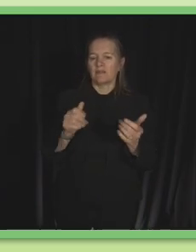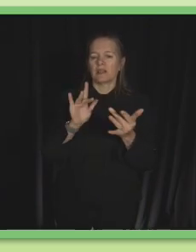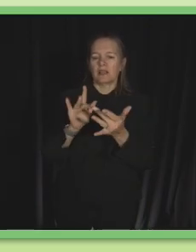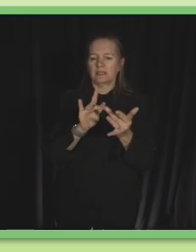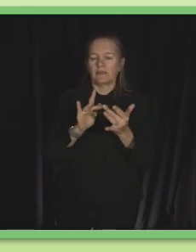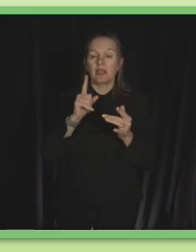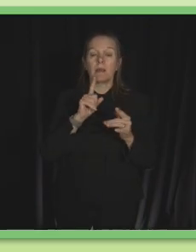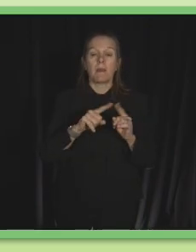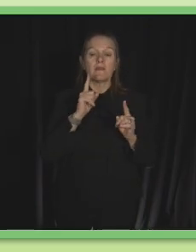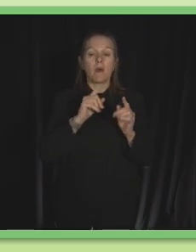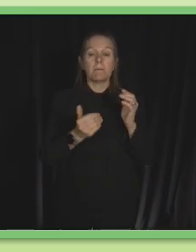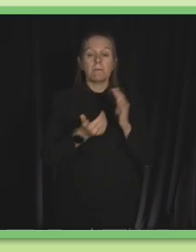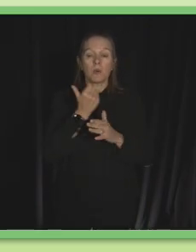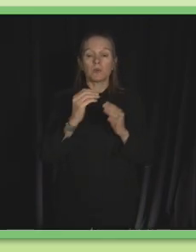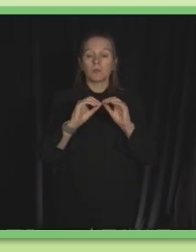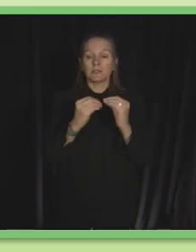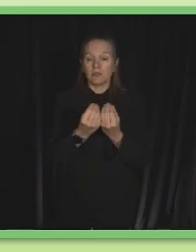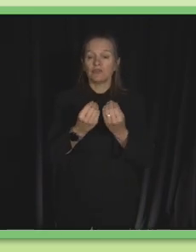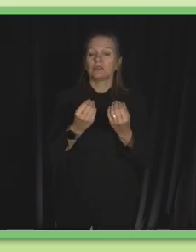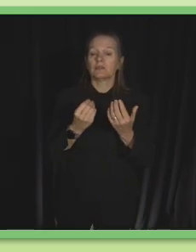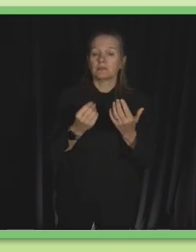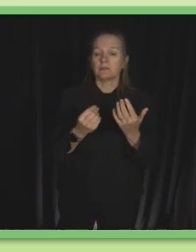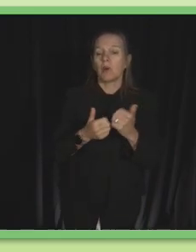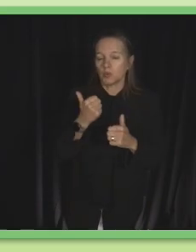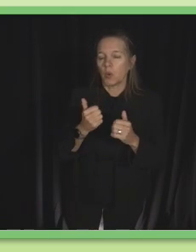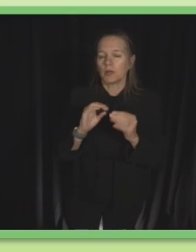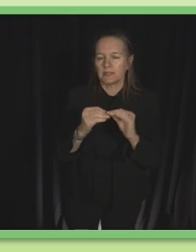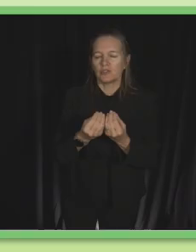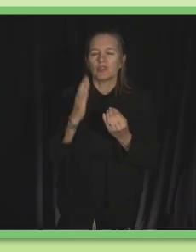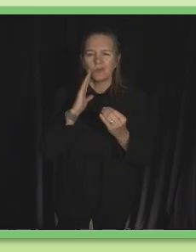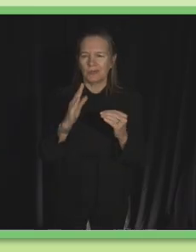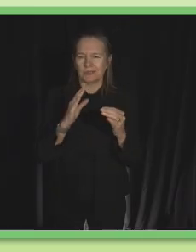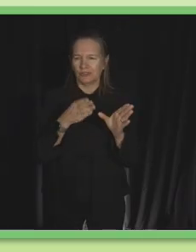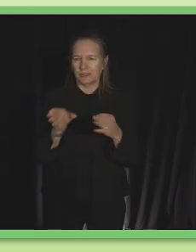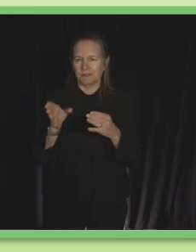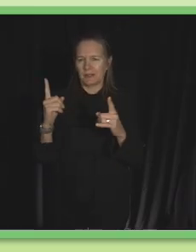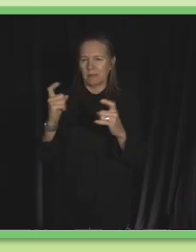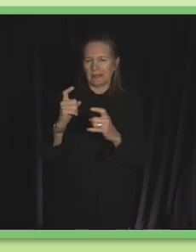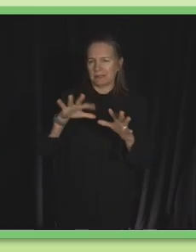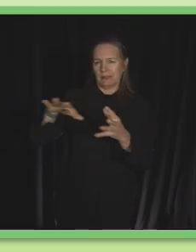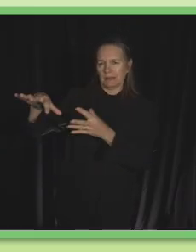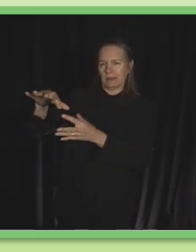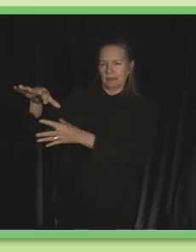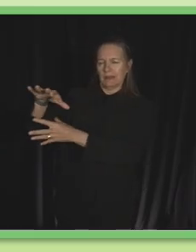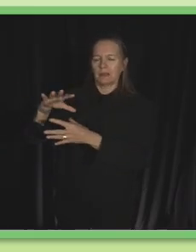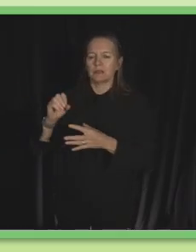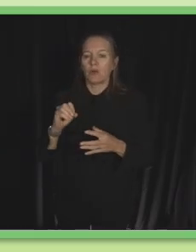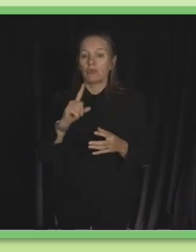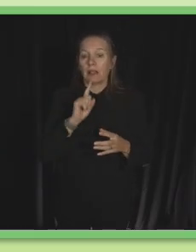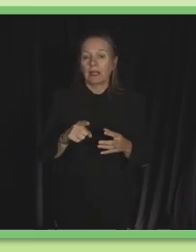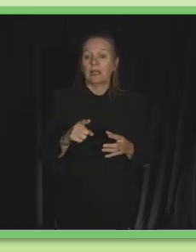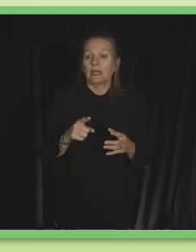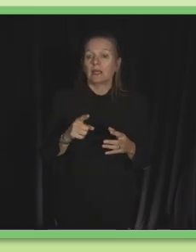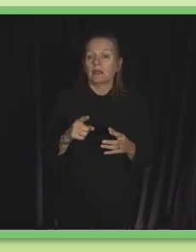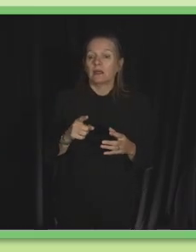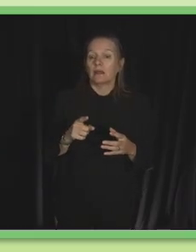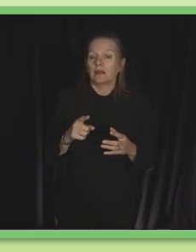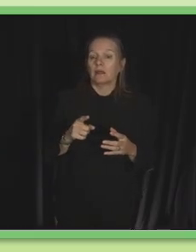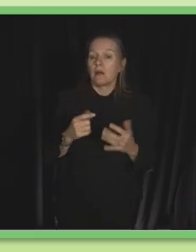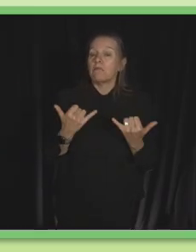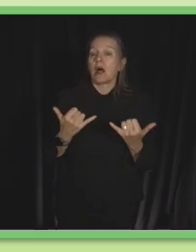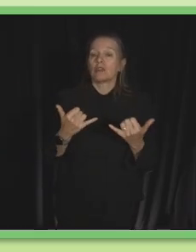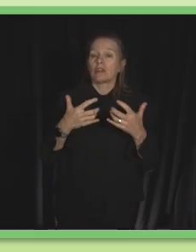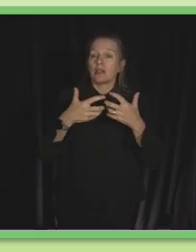organizations, it seems to have shifted complexity elsewhere. The reality is, the modern